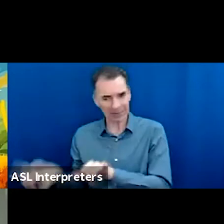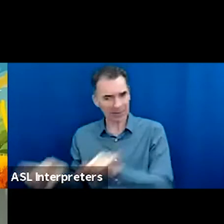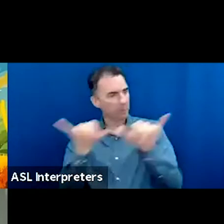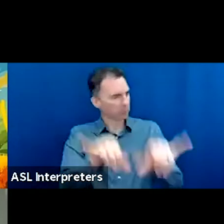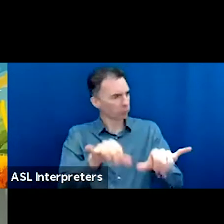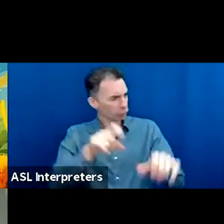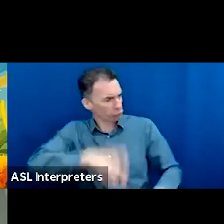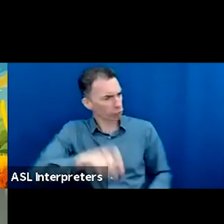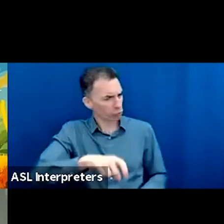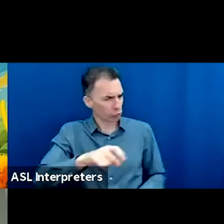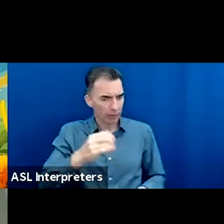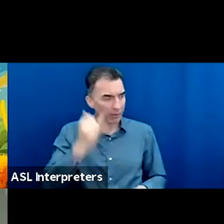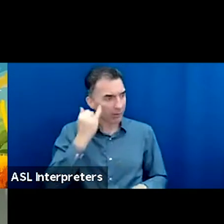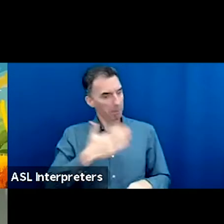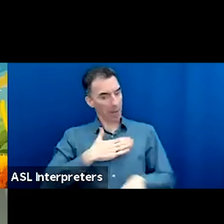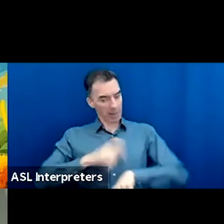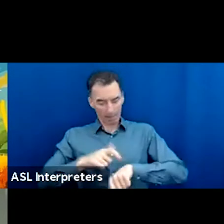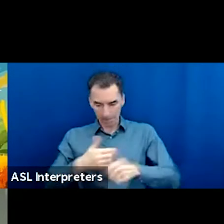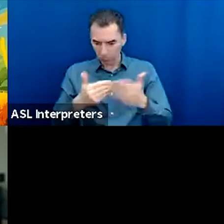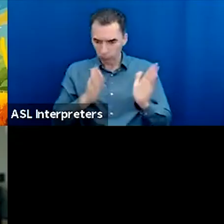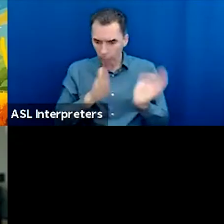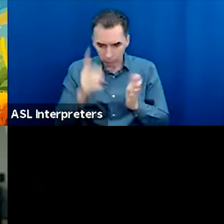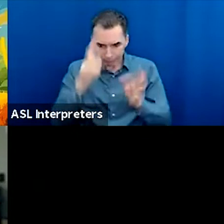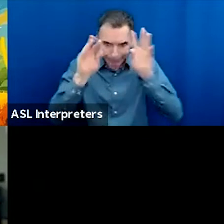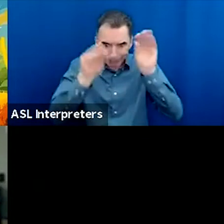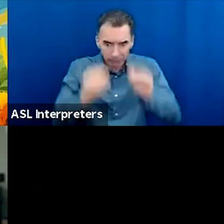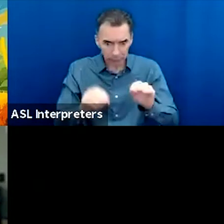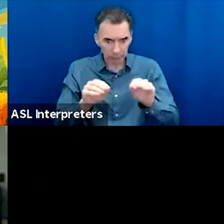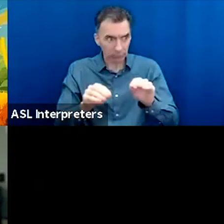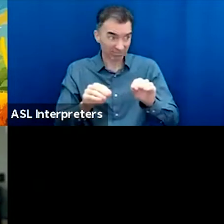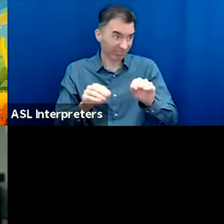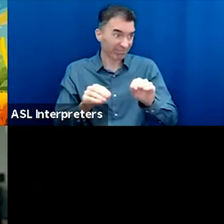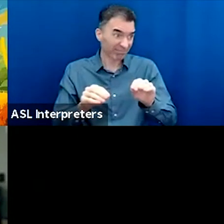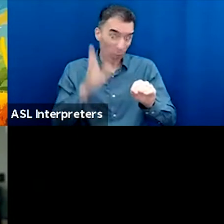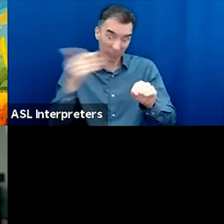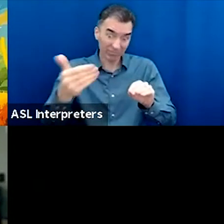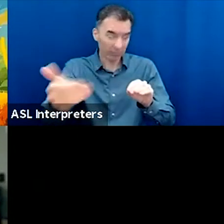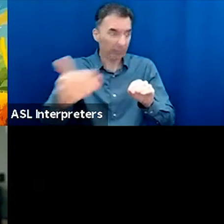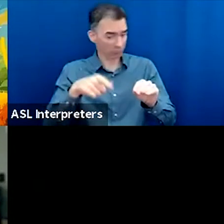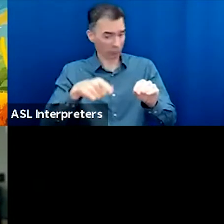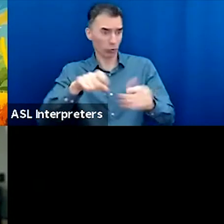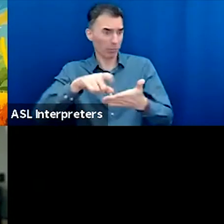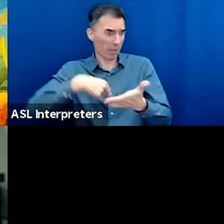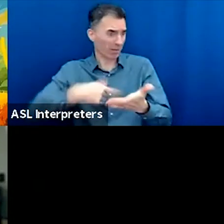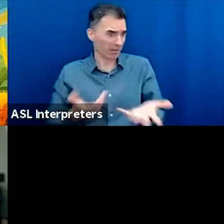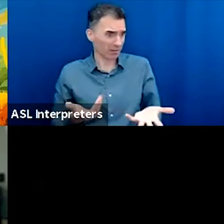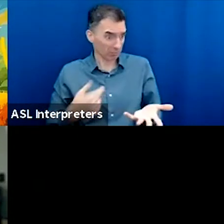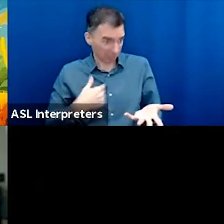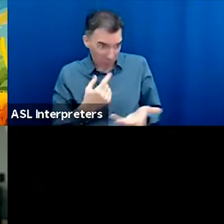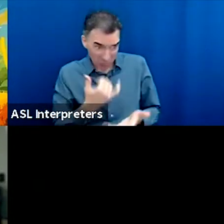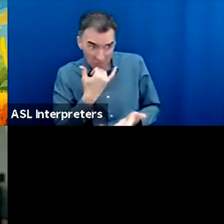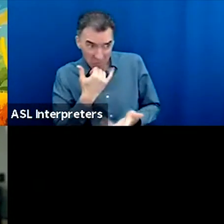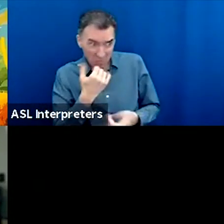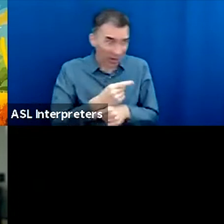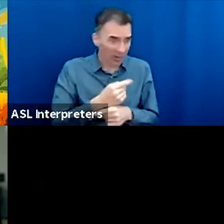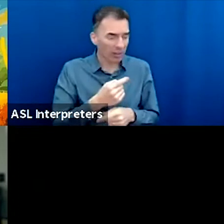move to teaching more online and there's more and more content that now doesn't belong to us, I assume. I mean, tell me if I'm wrong. I don't know who owns